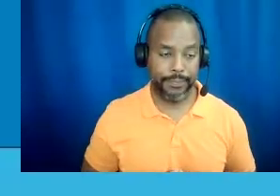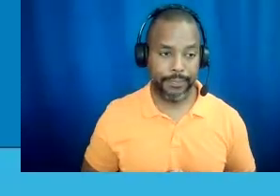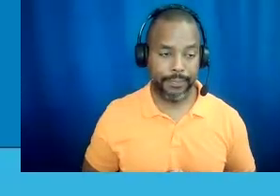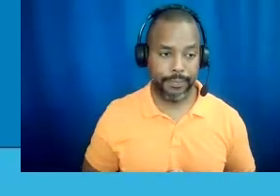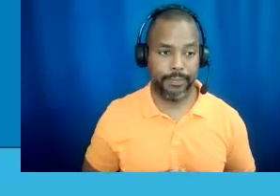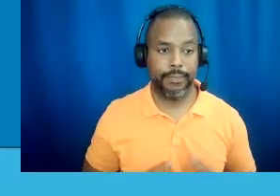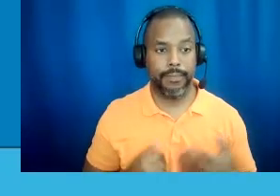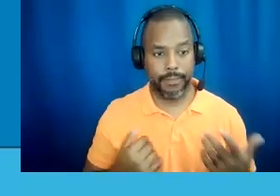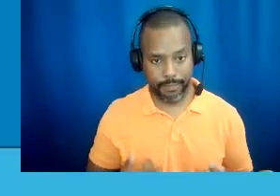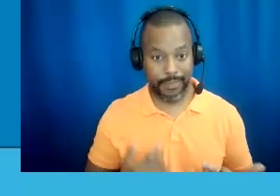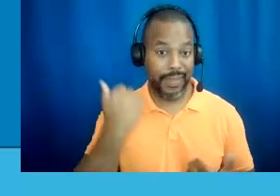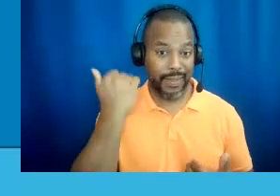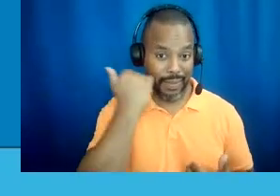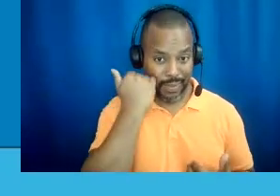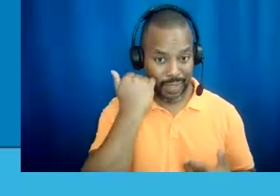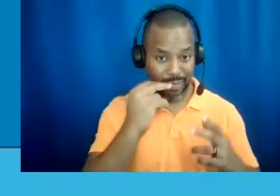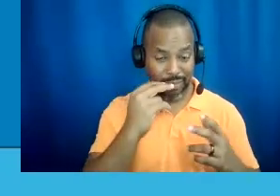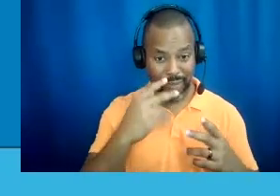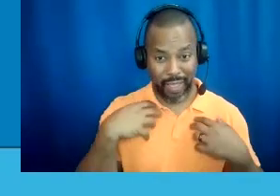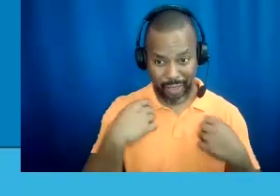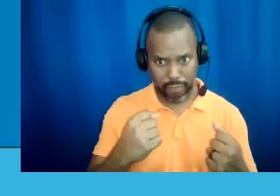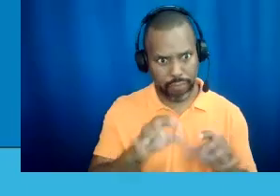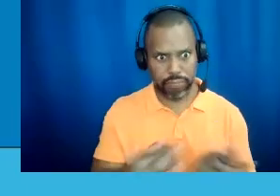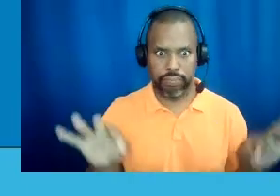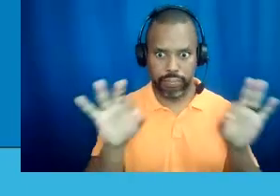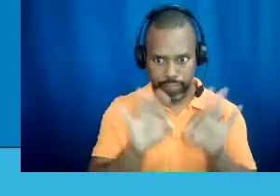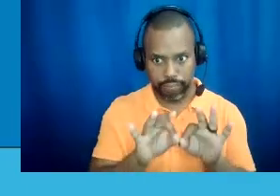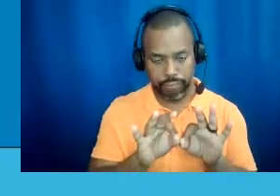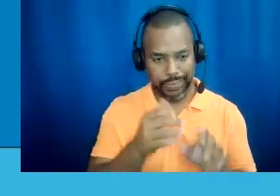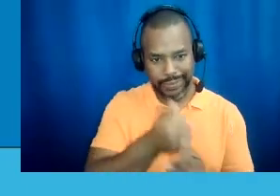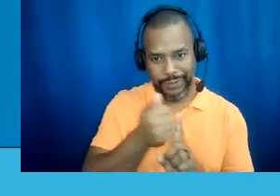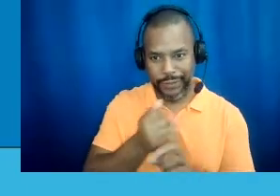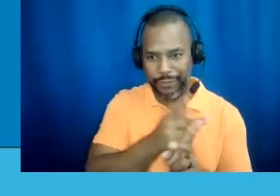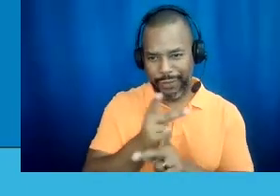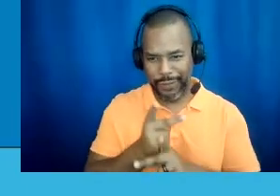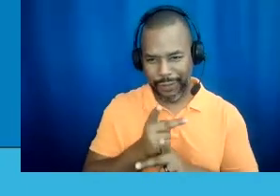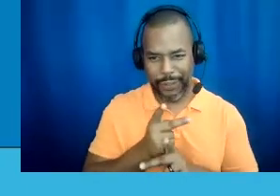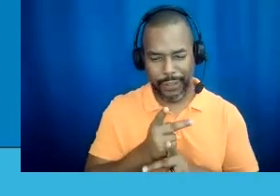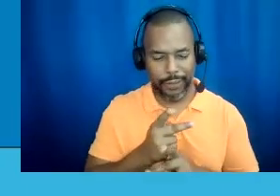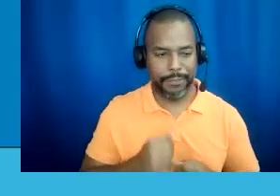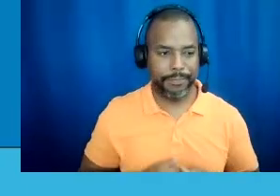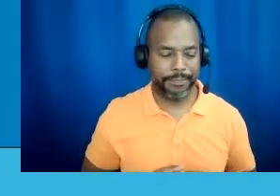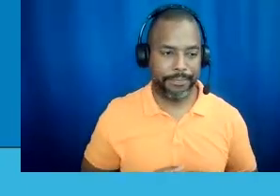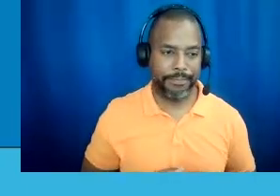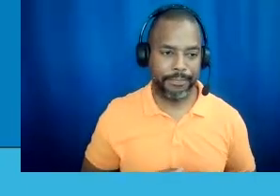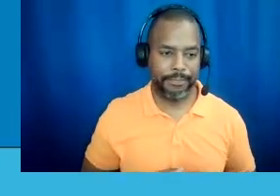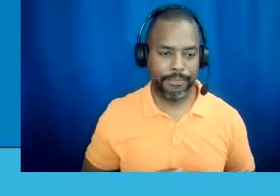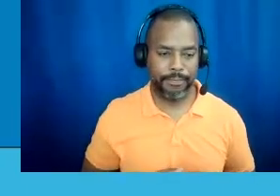Making time for dental hygiene can be a small but important part of a larger self-care routine. So